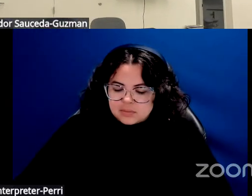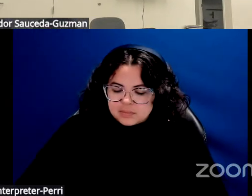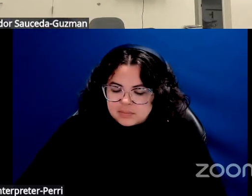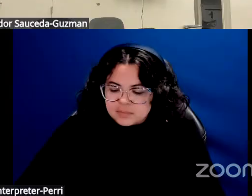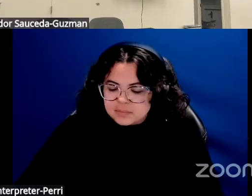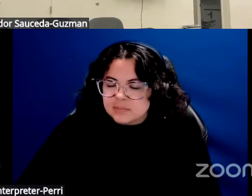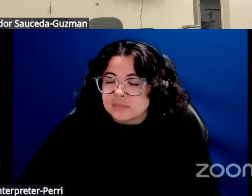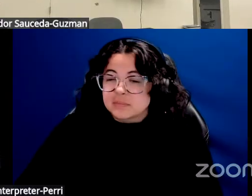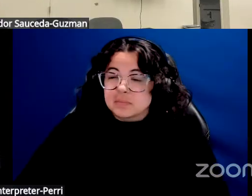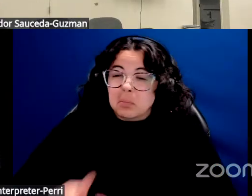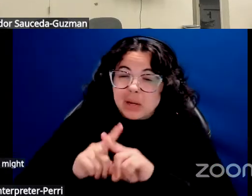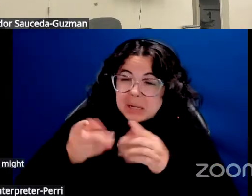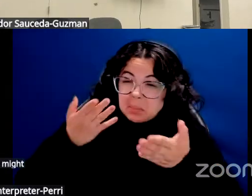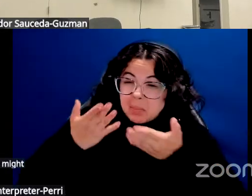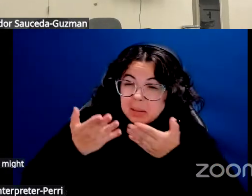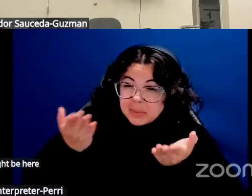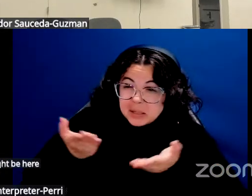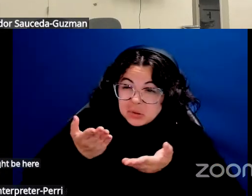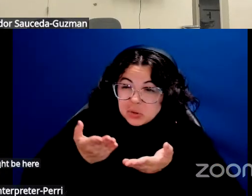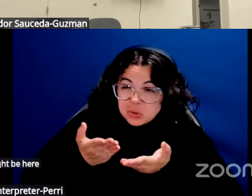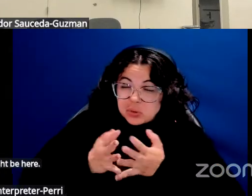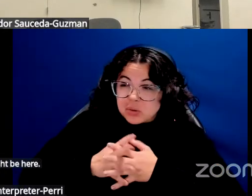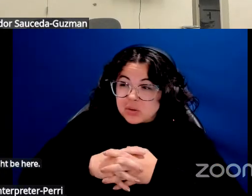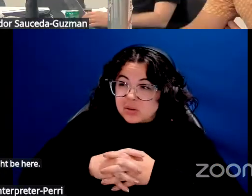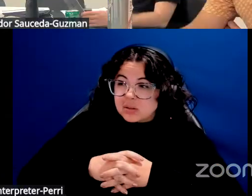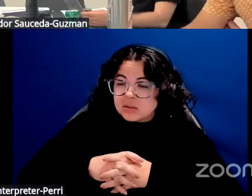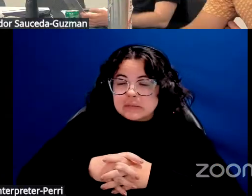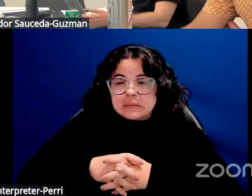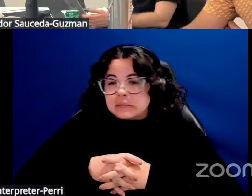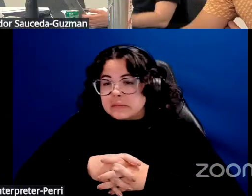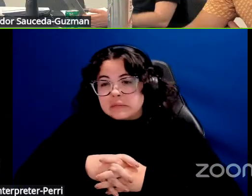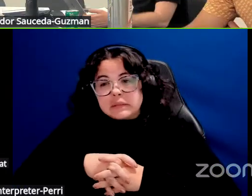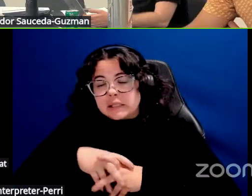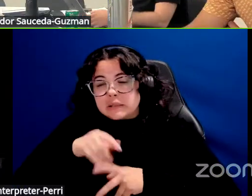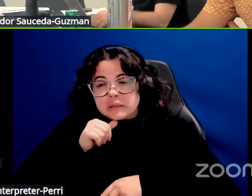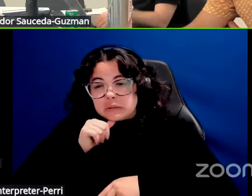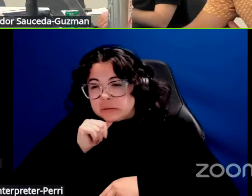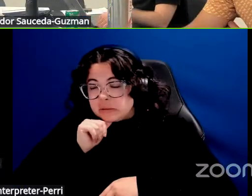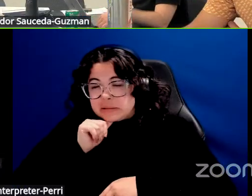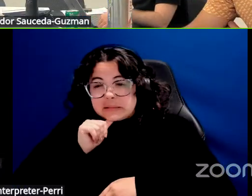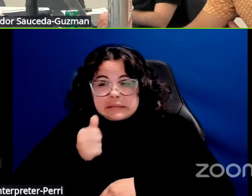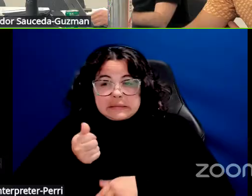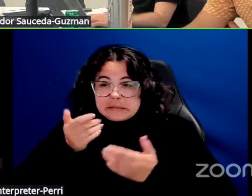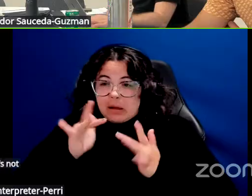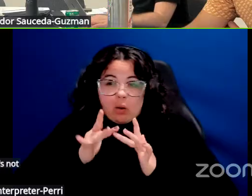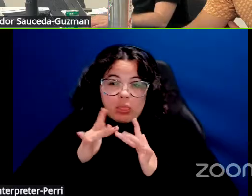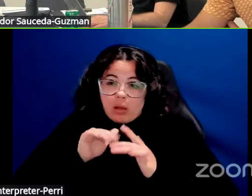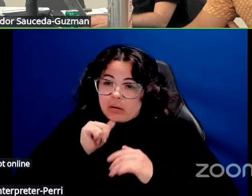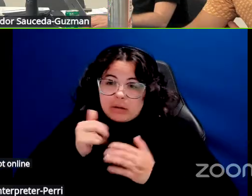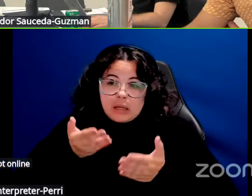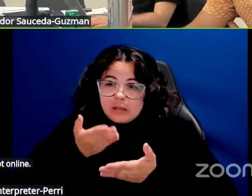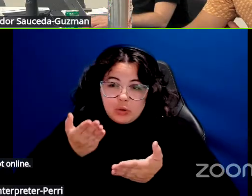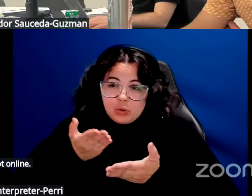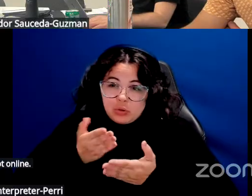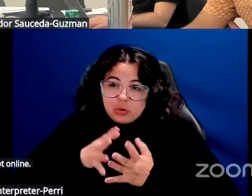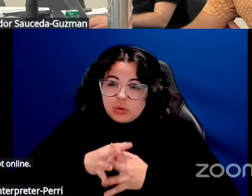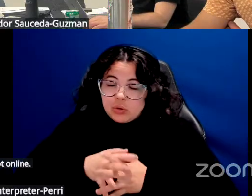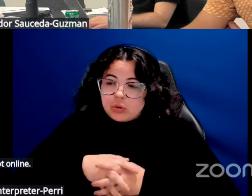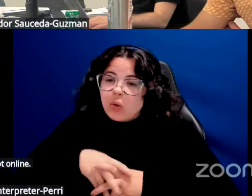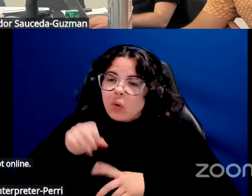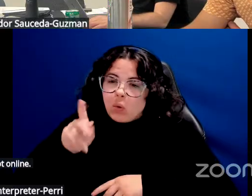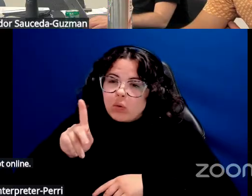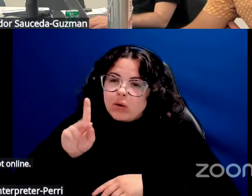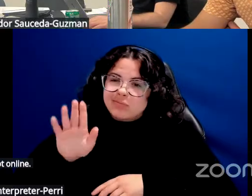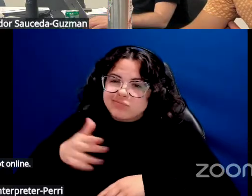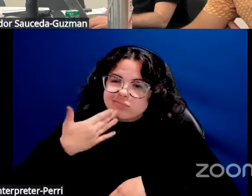might be here. Can I anybody don't check? believe, he's Yeah. not online. Okay,